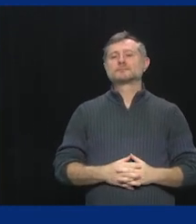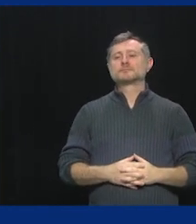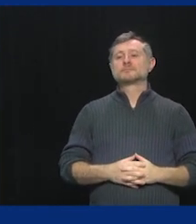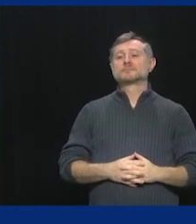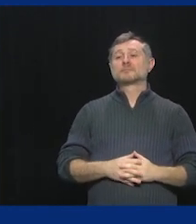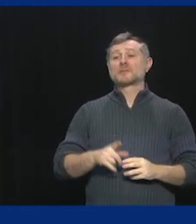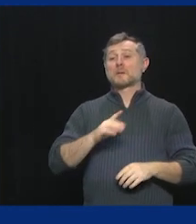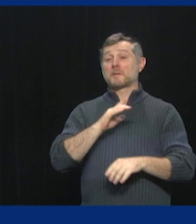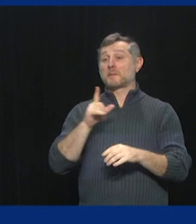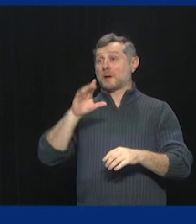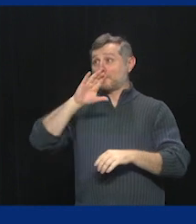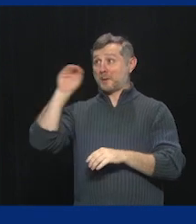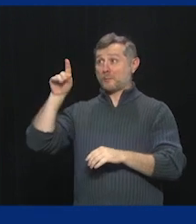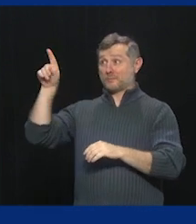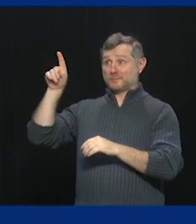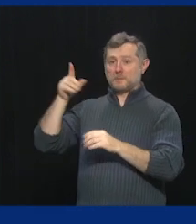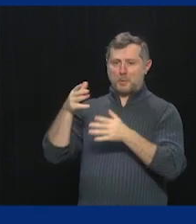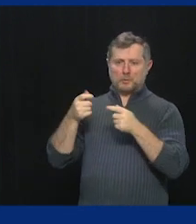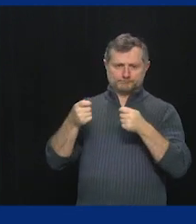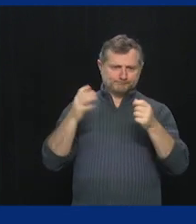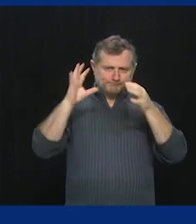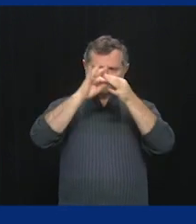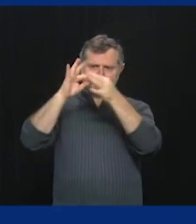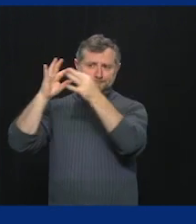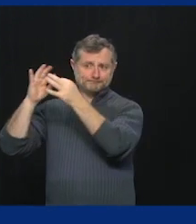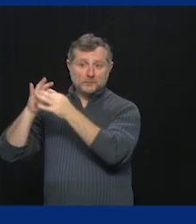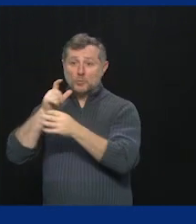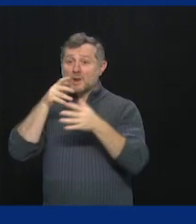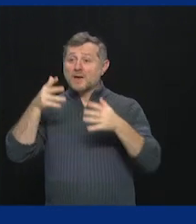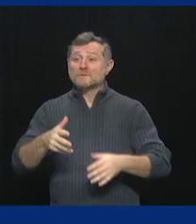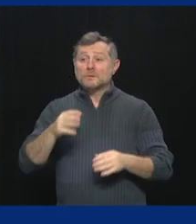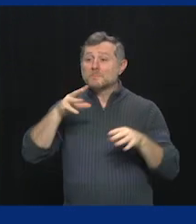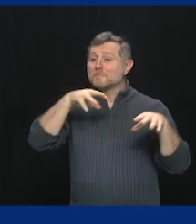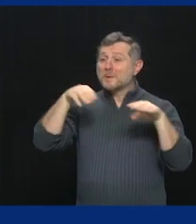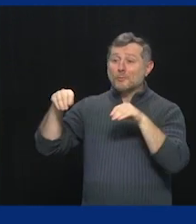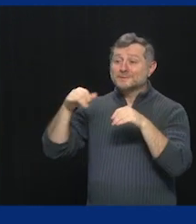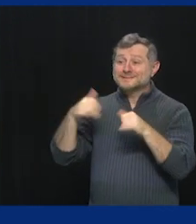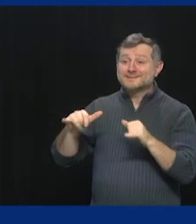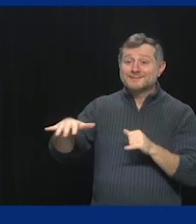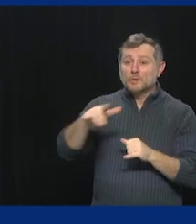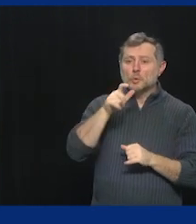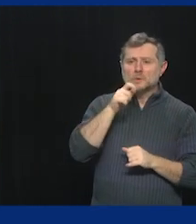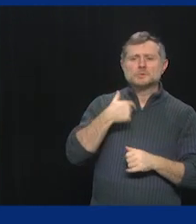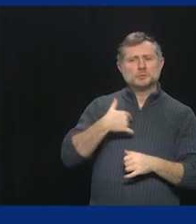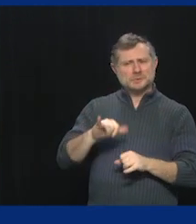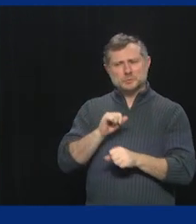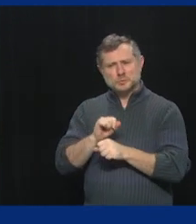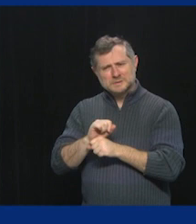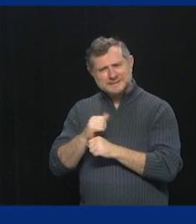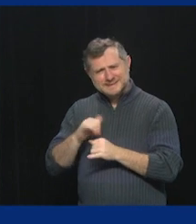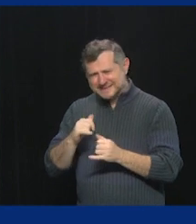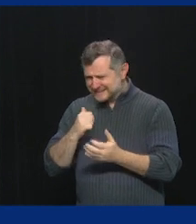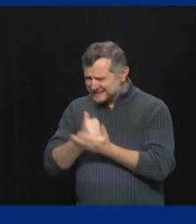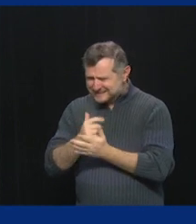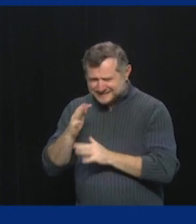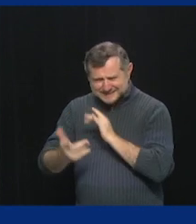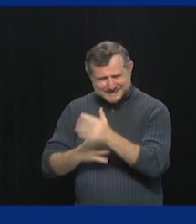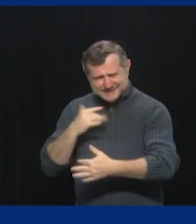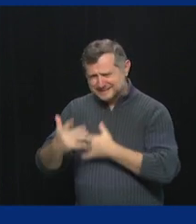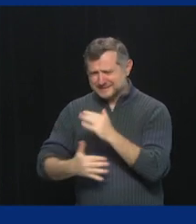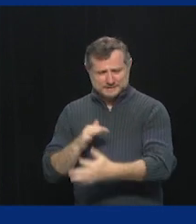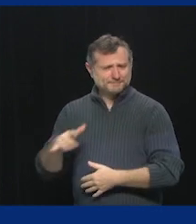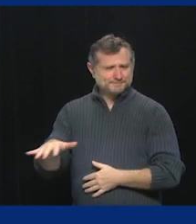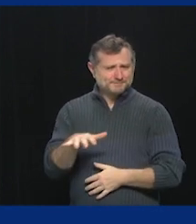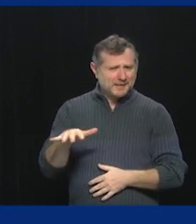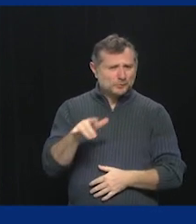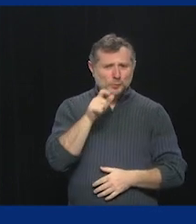but those that are still out, which everyone is working towards solving, but they're on the customer end. They